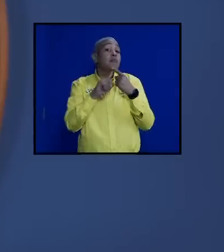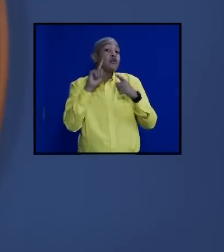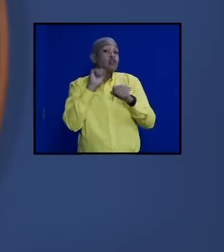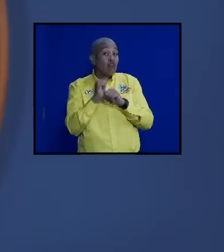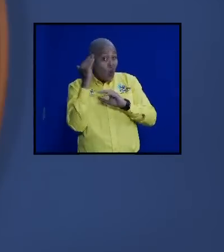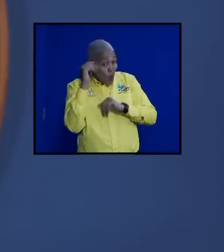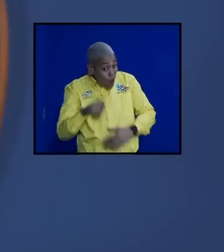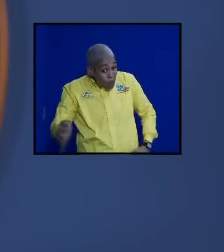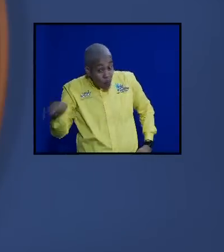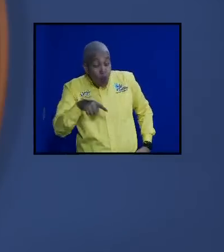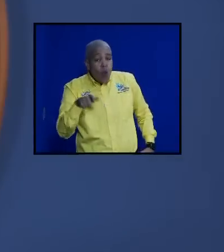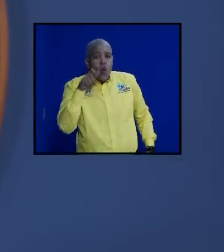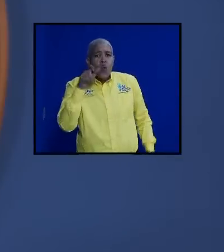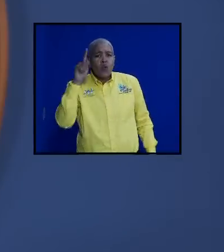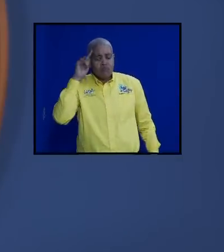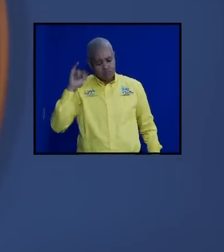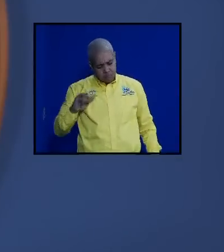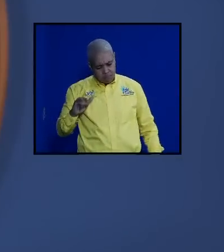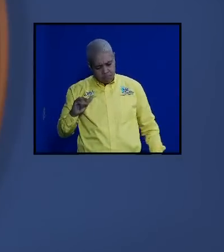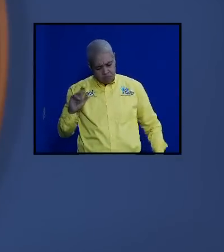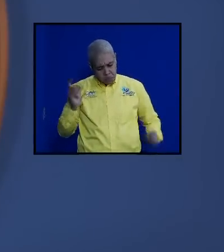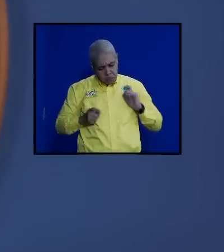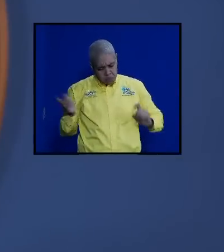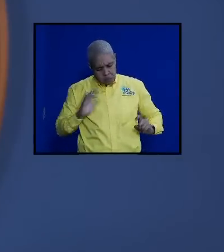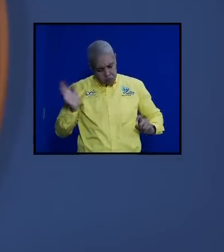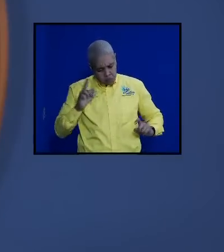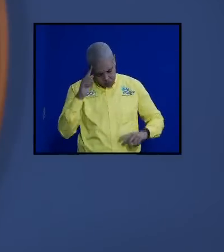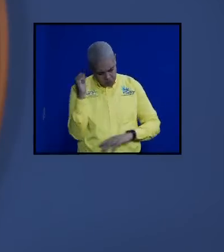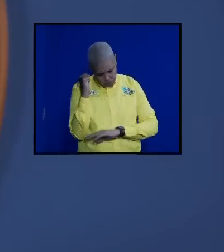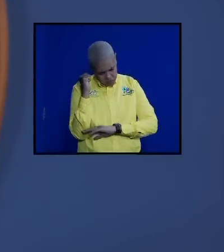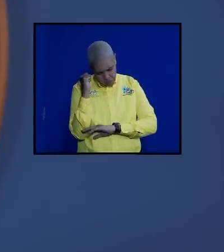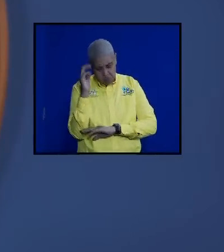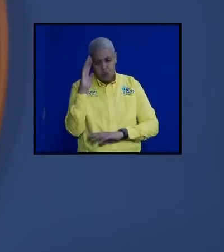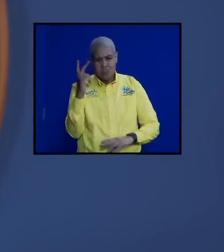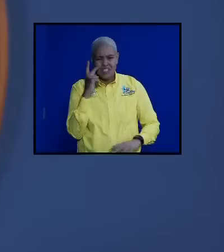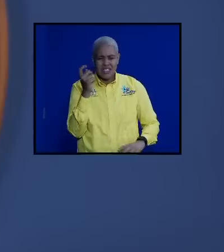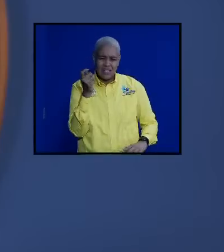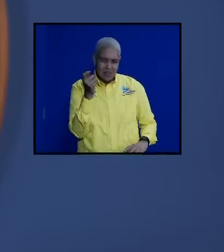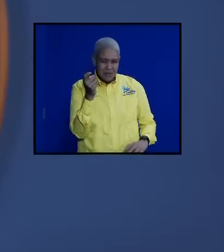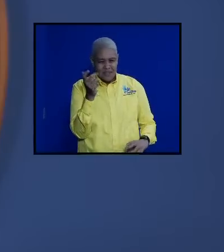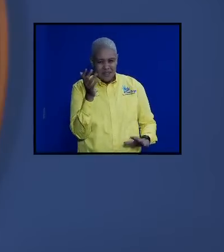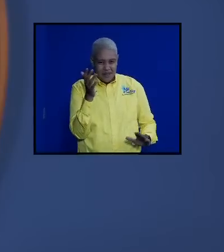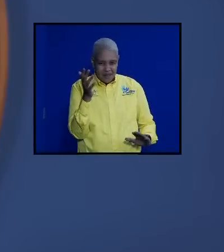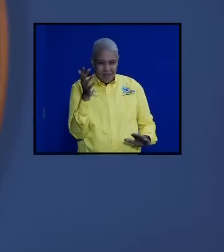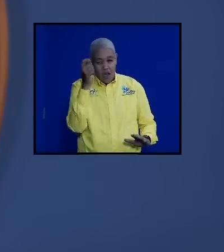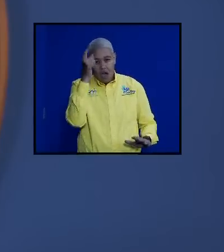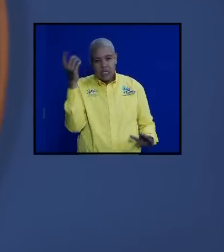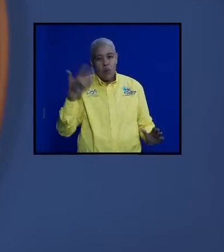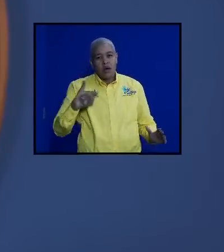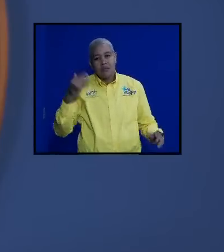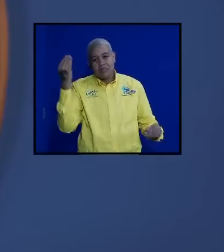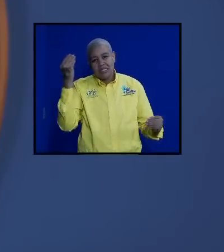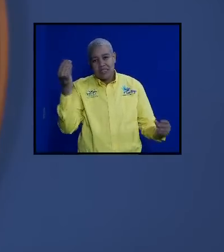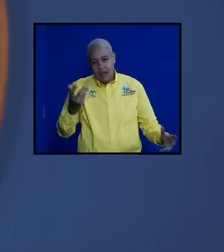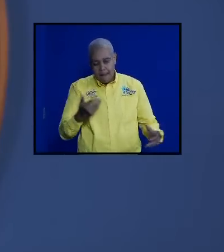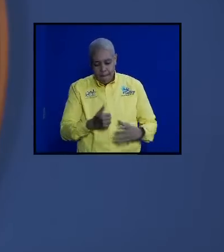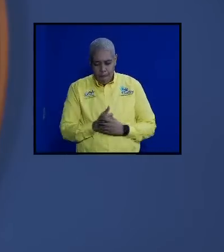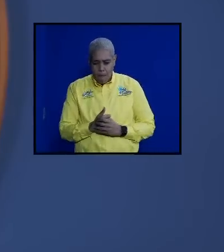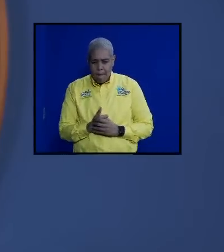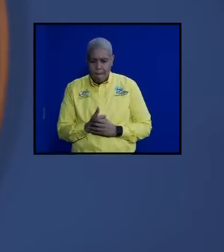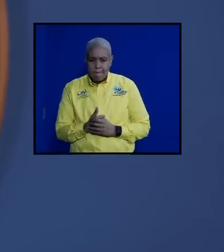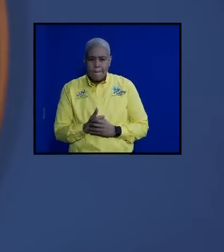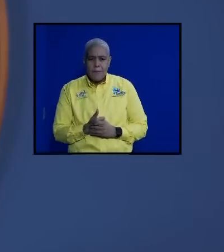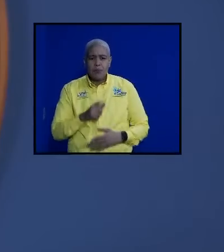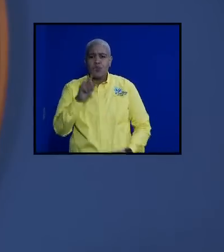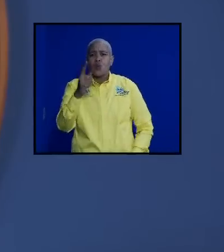that those people who are fixed in their perspective will see some sense in what I'm saying. Now, your question